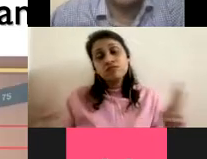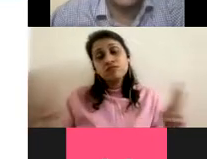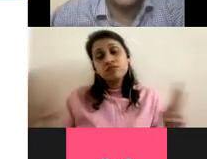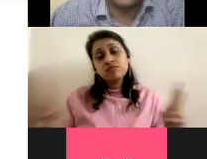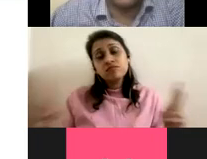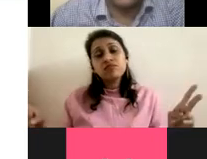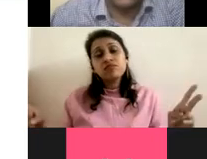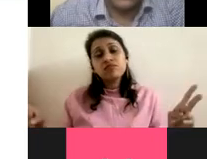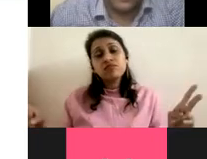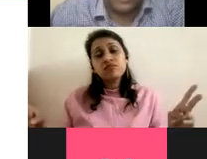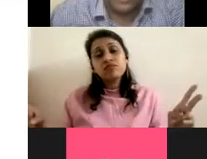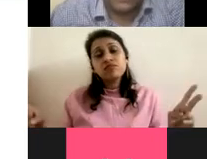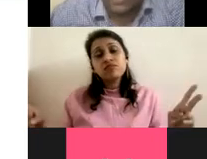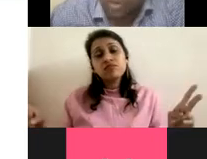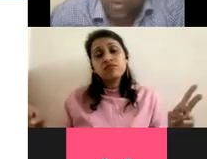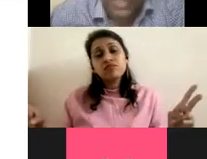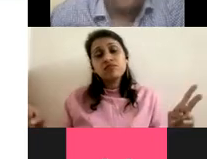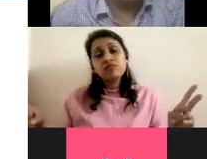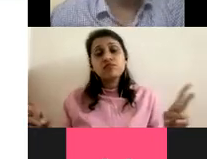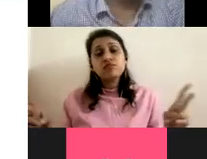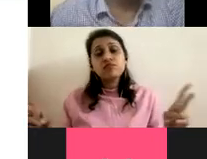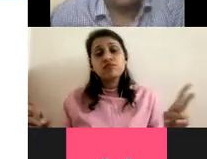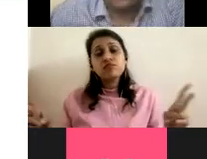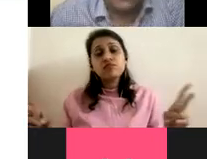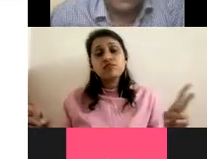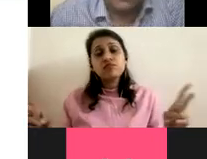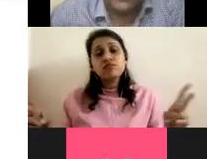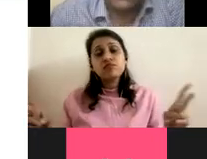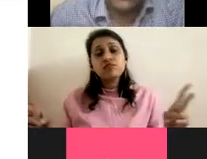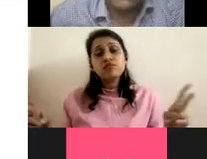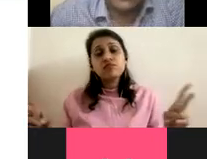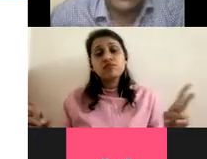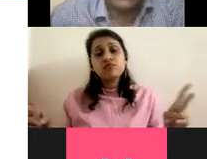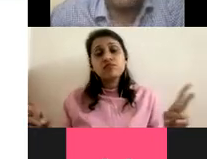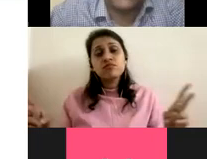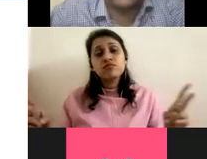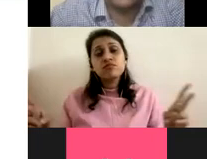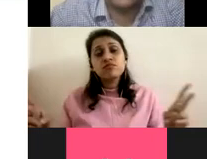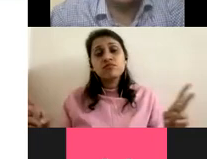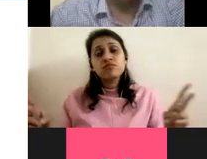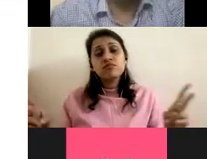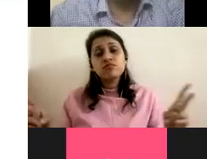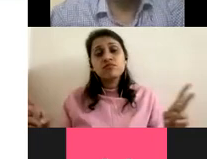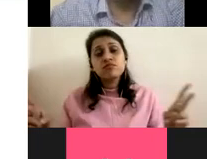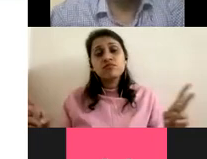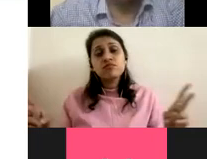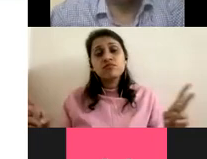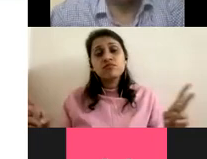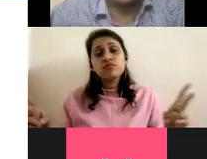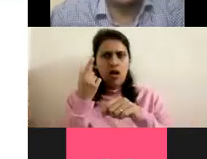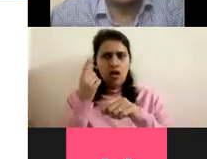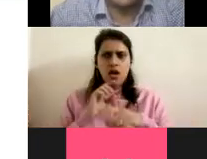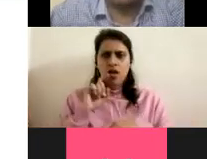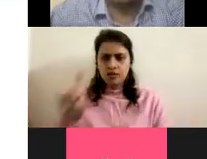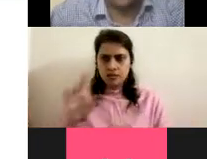which a company has done. Theek hai. Quickly, one question here. Persons with disabilities are best suited